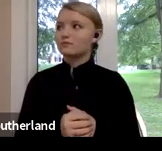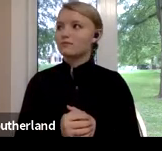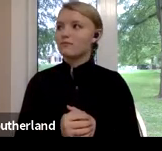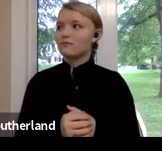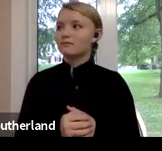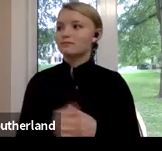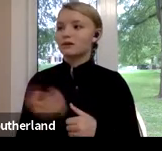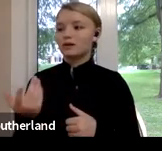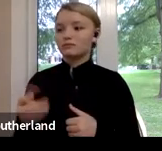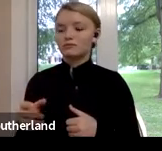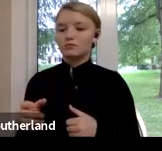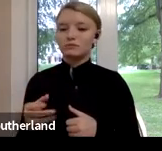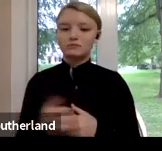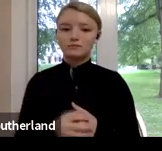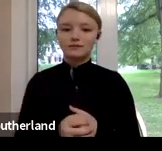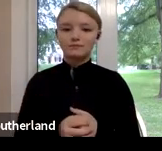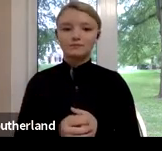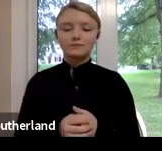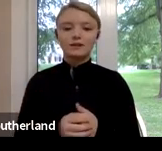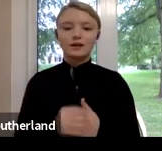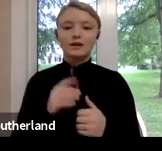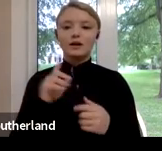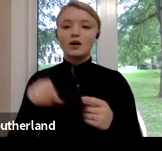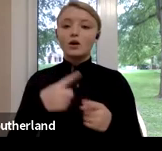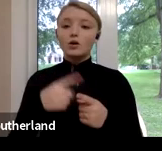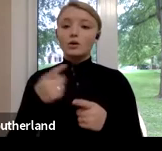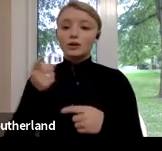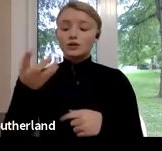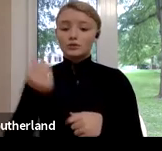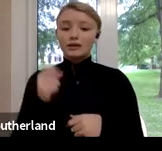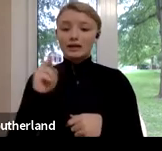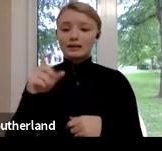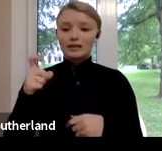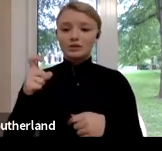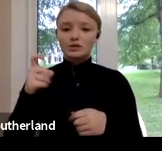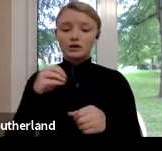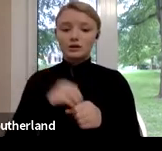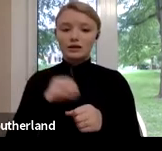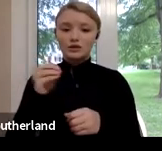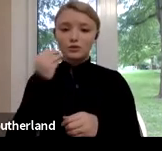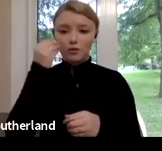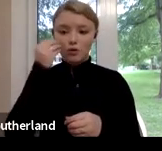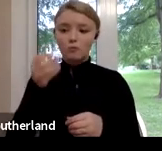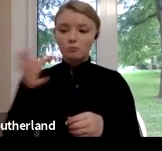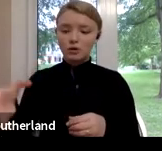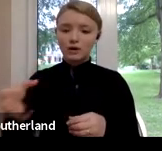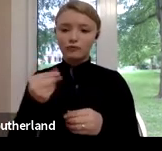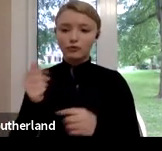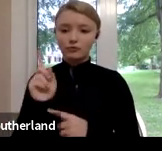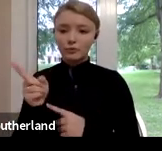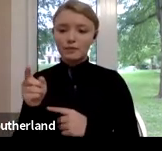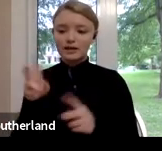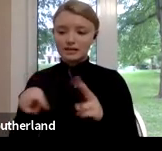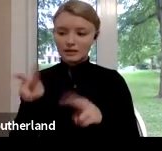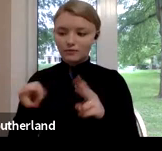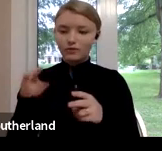When you get Ningxia in your home, set it on the counter for a couple hours and check it out yourself. It's really cool to see how the puree